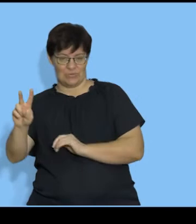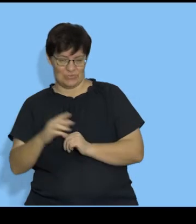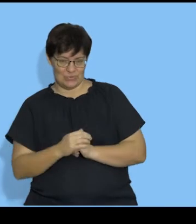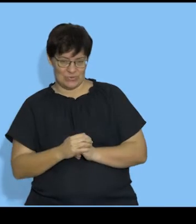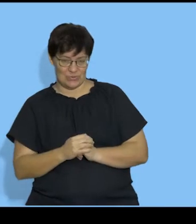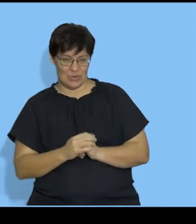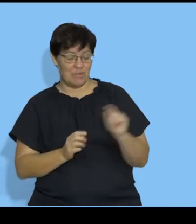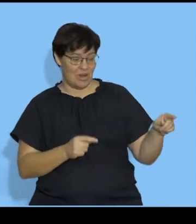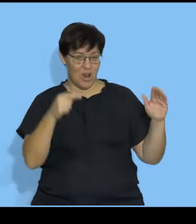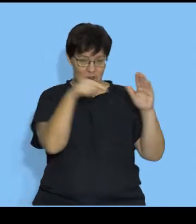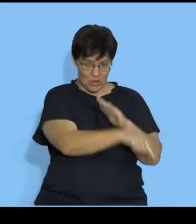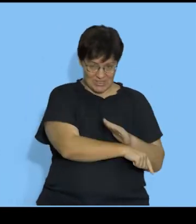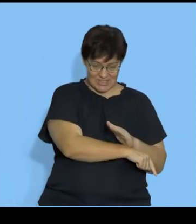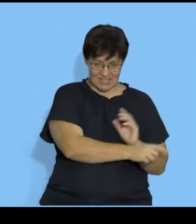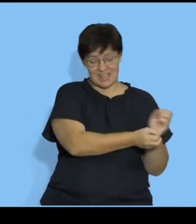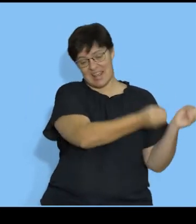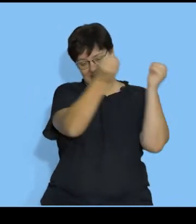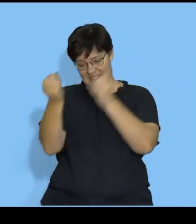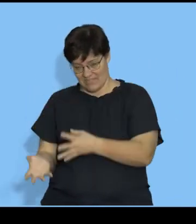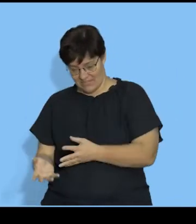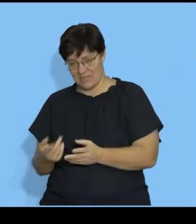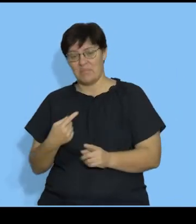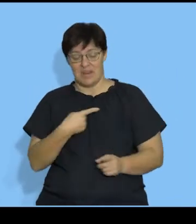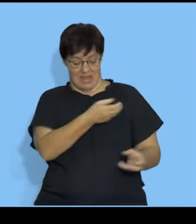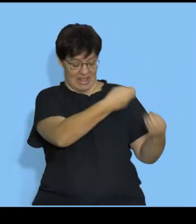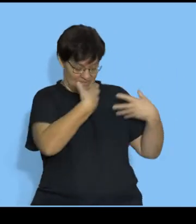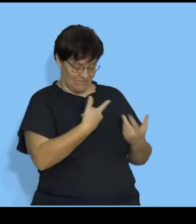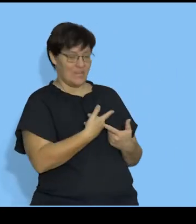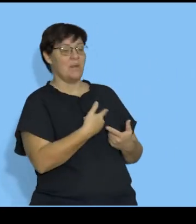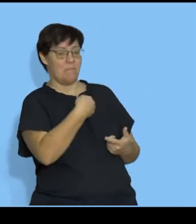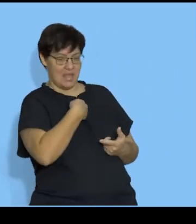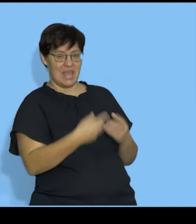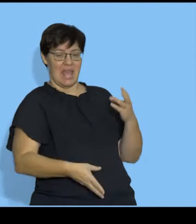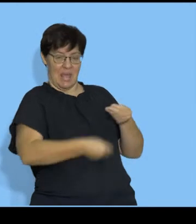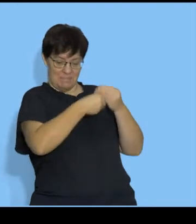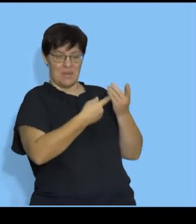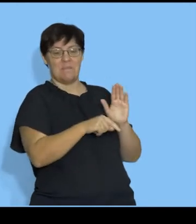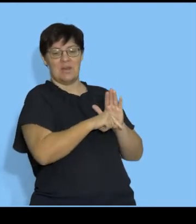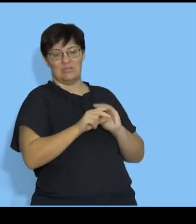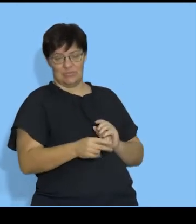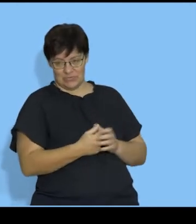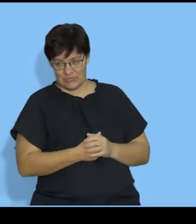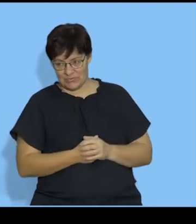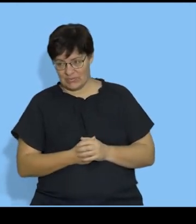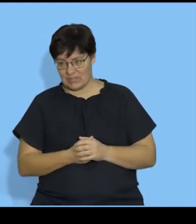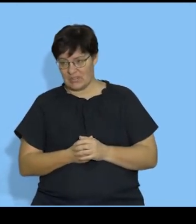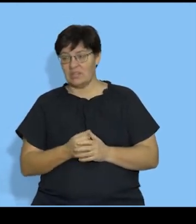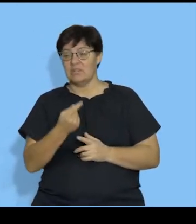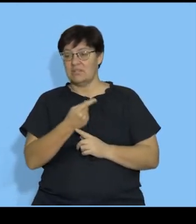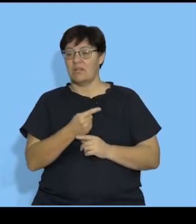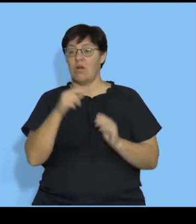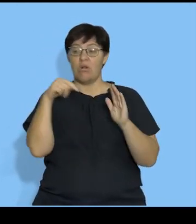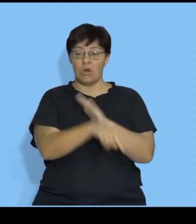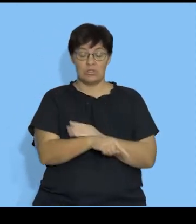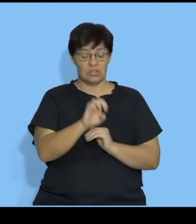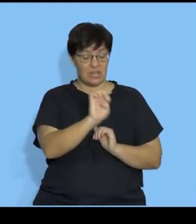loss and the gain, right? Okay, so the loss of electrons is oxidation, and